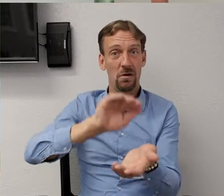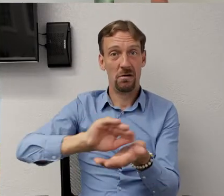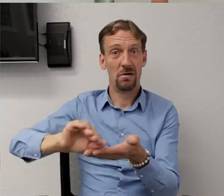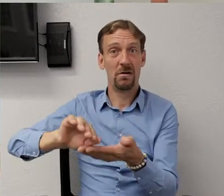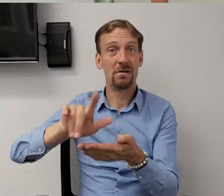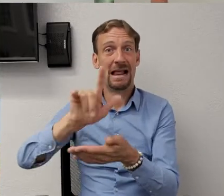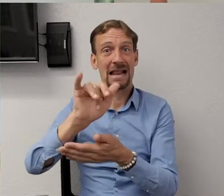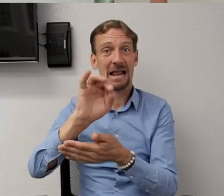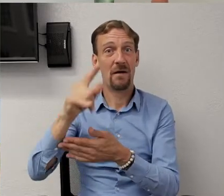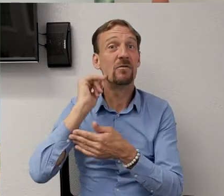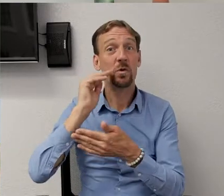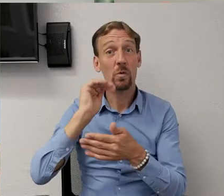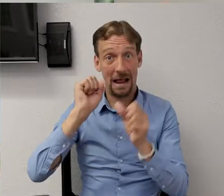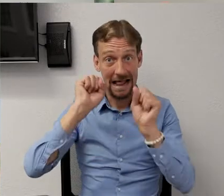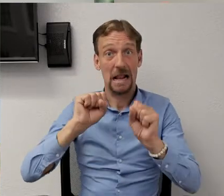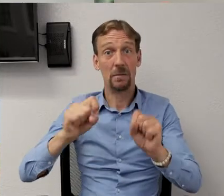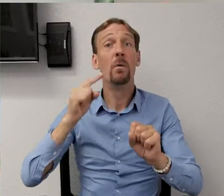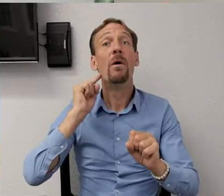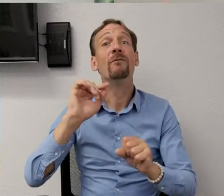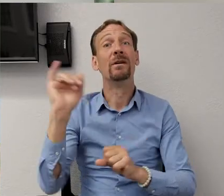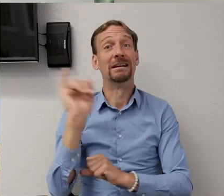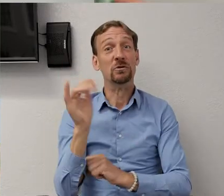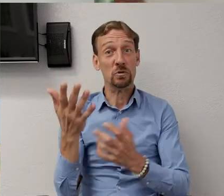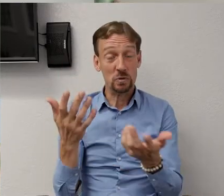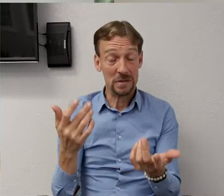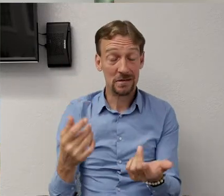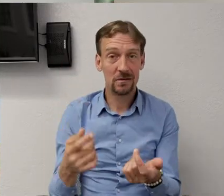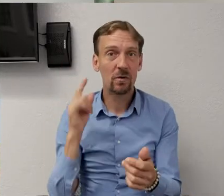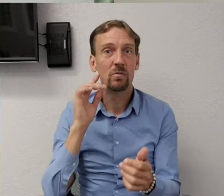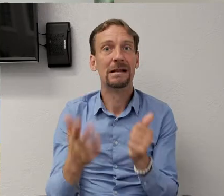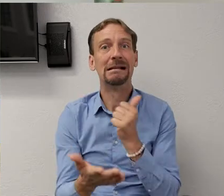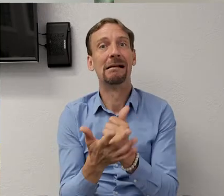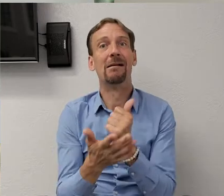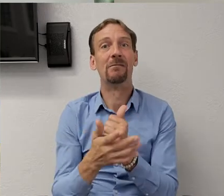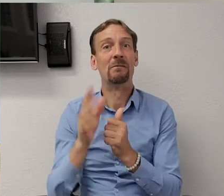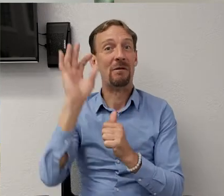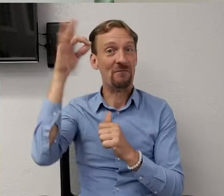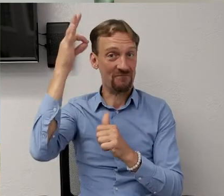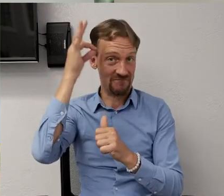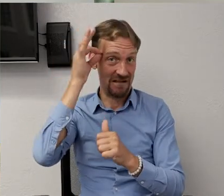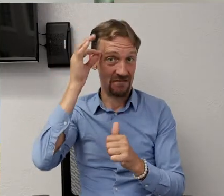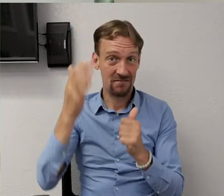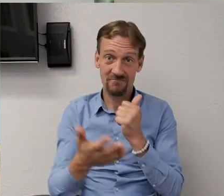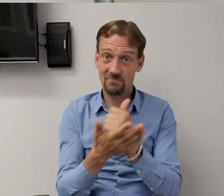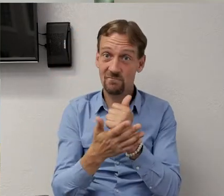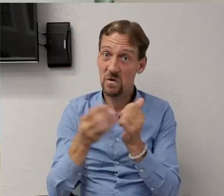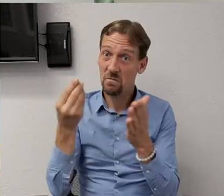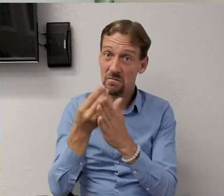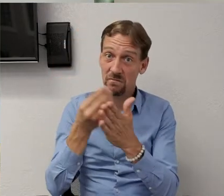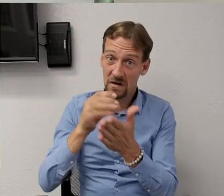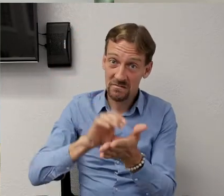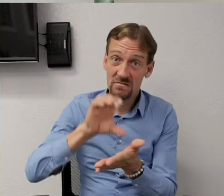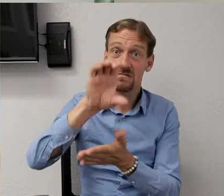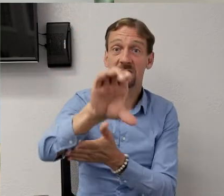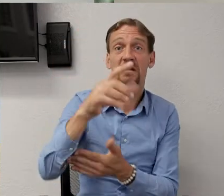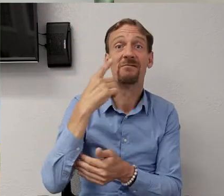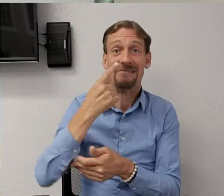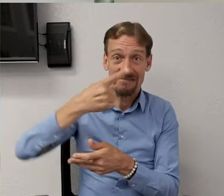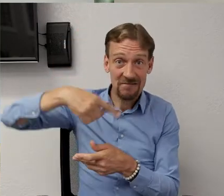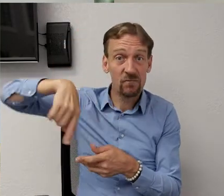eligible for uninsurance. And the feds have kicked in, you know, a pretty nice augmentation of that.